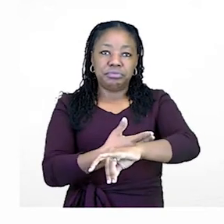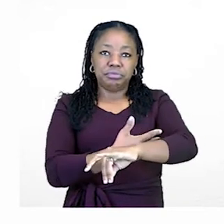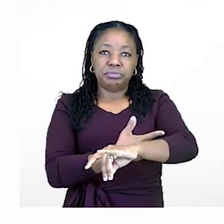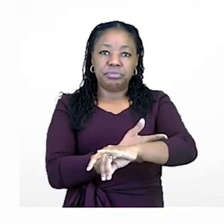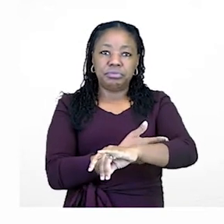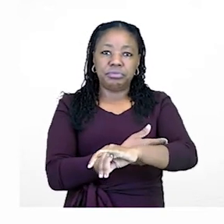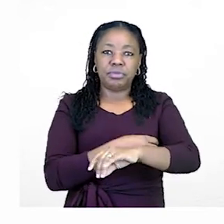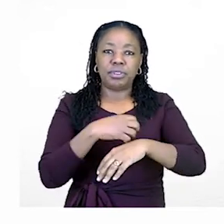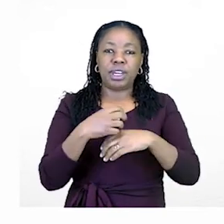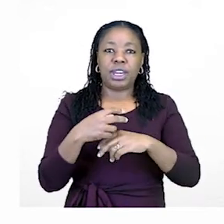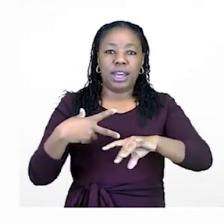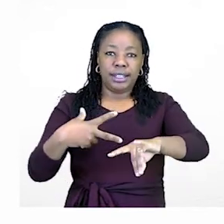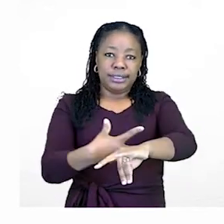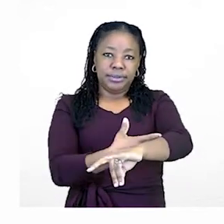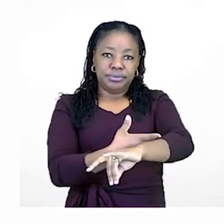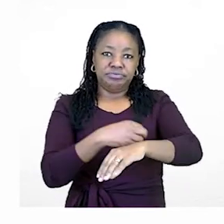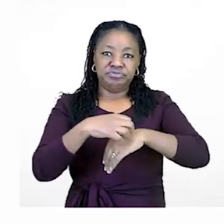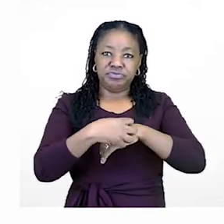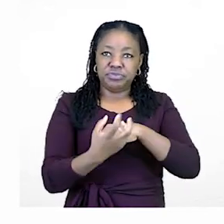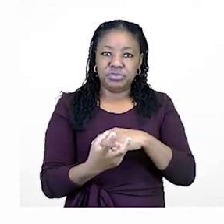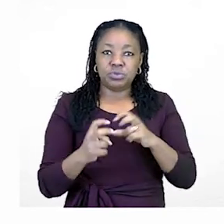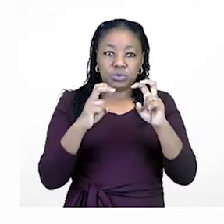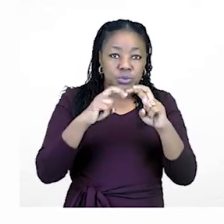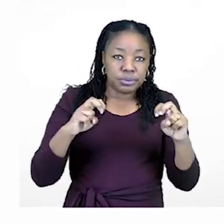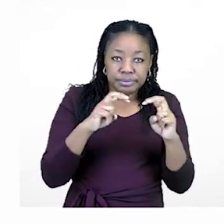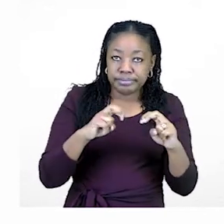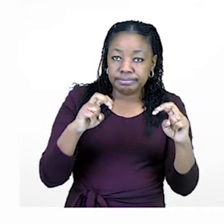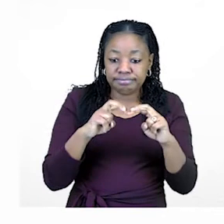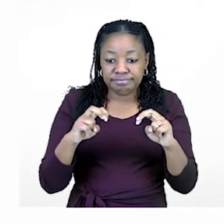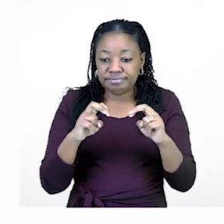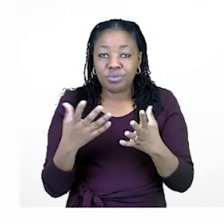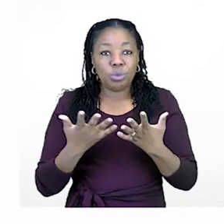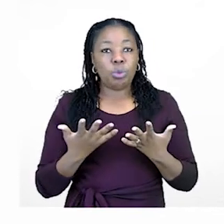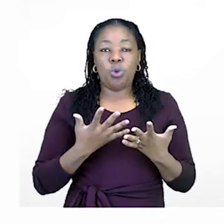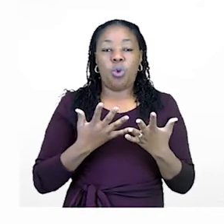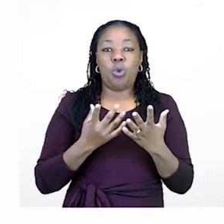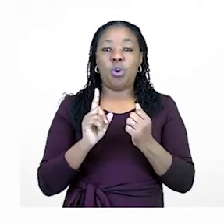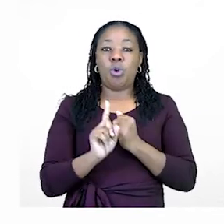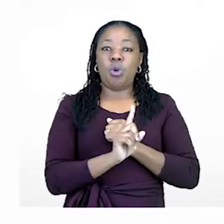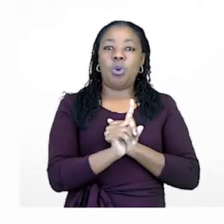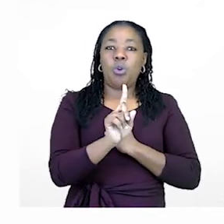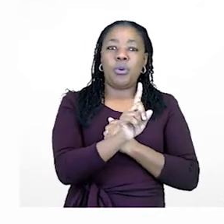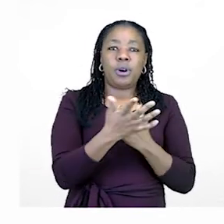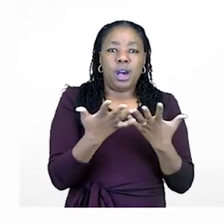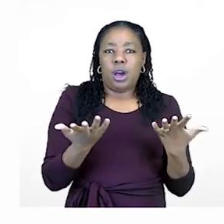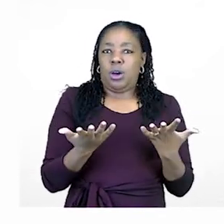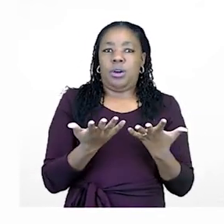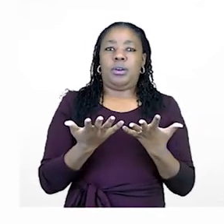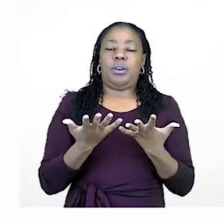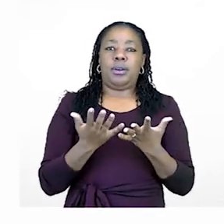It is up to us to help the shepherd find his sheep. You are first going to start